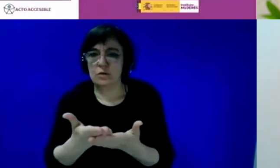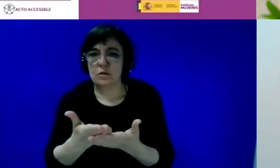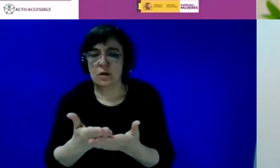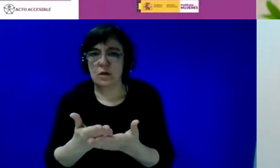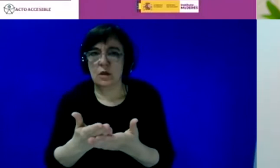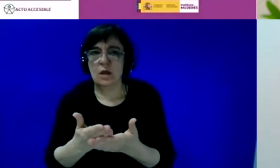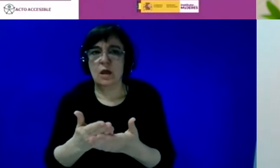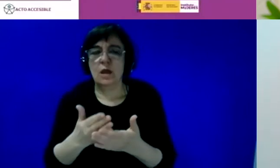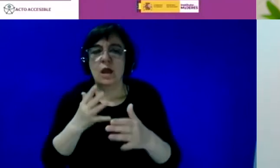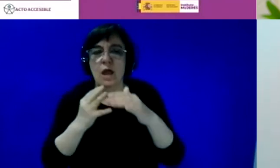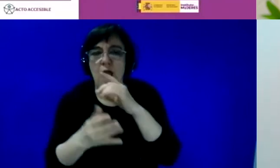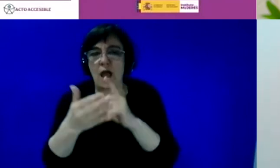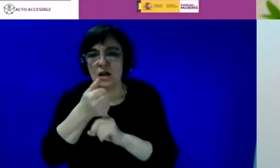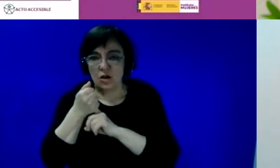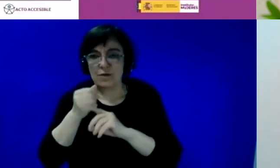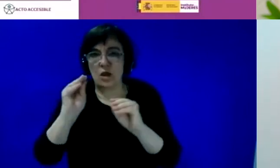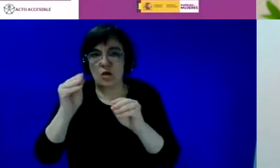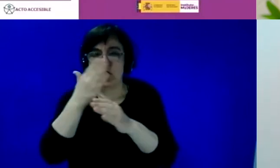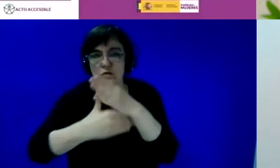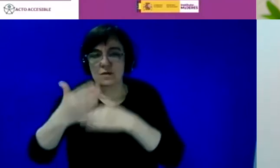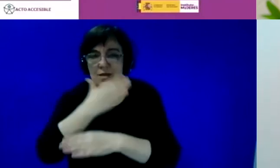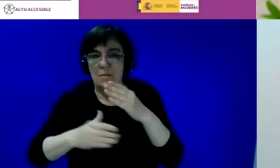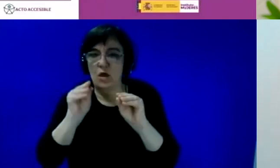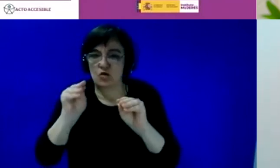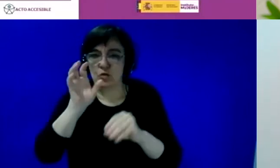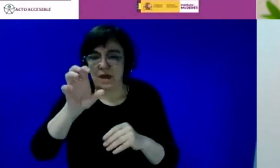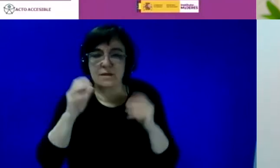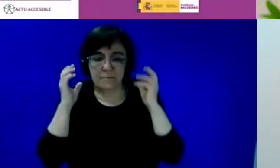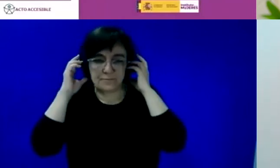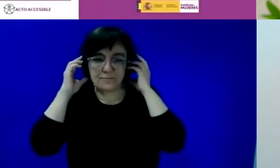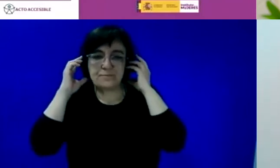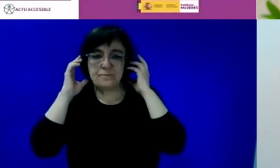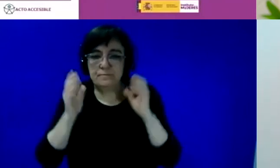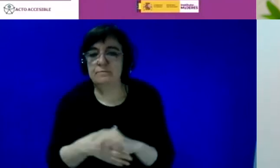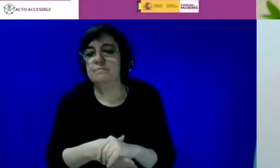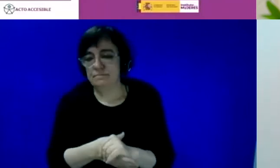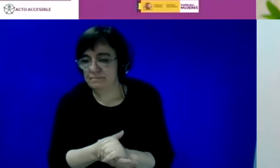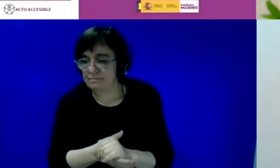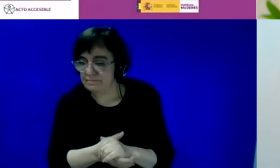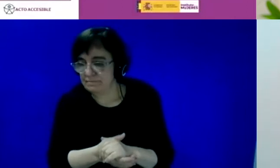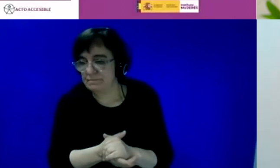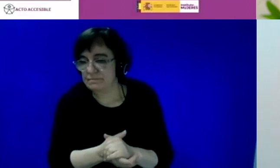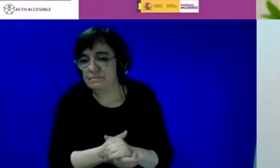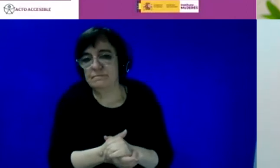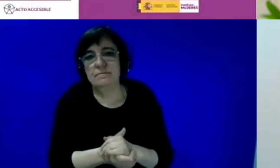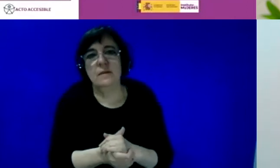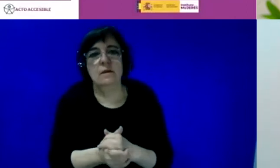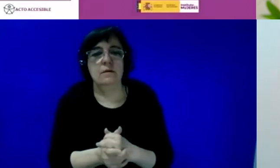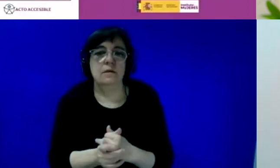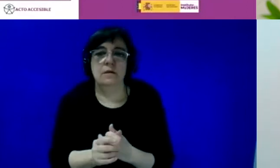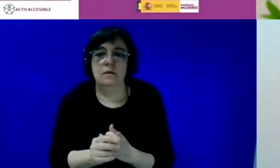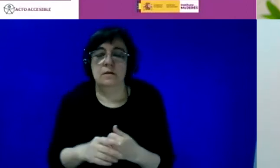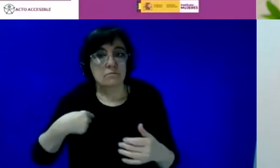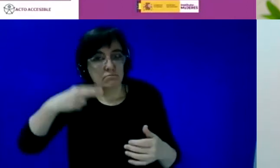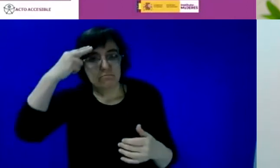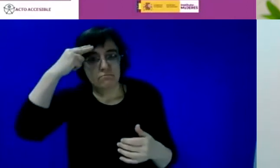Adam. Hello, everybody. Thank you so much. I'm very humbled, and we are humbled to be at this webinar, and we see it as